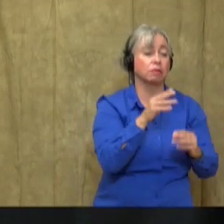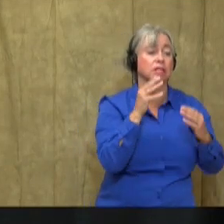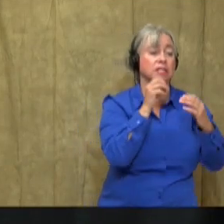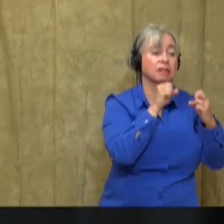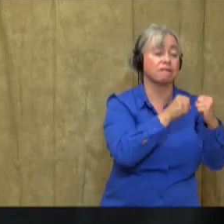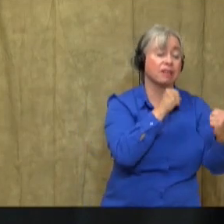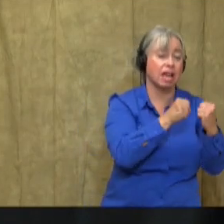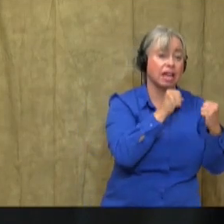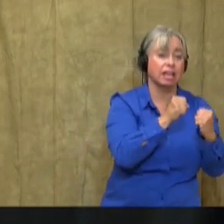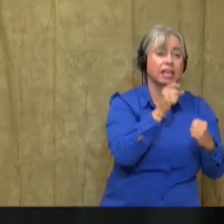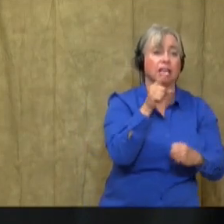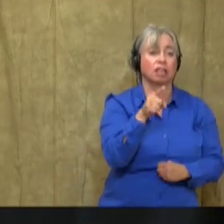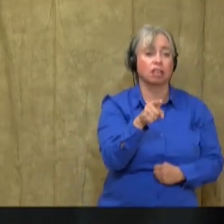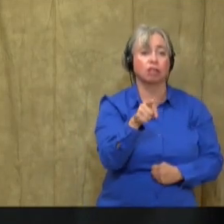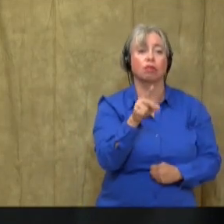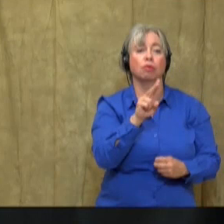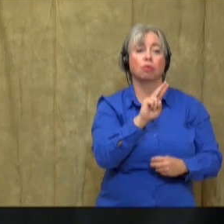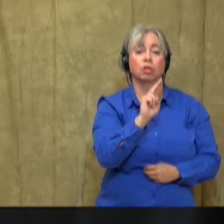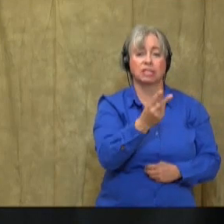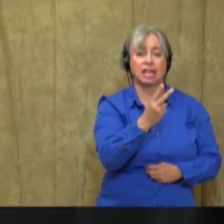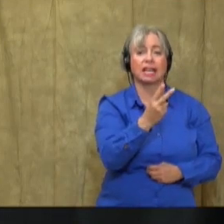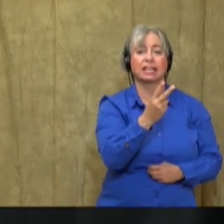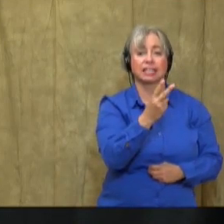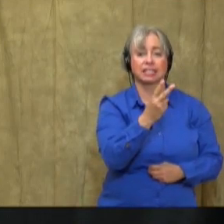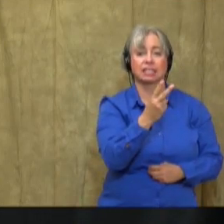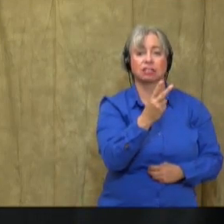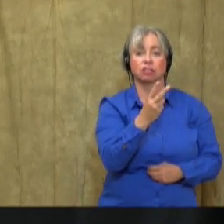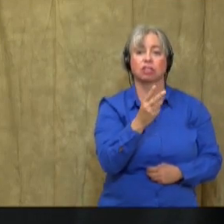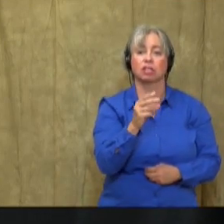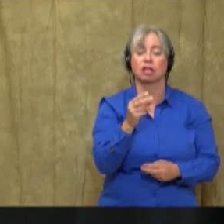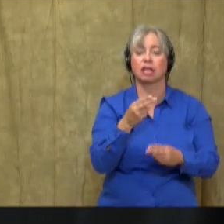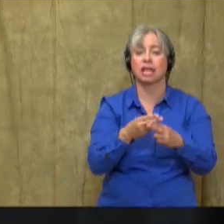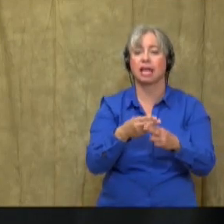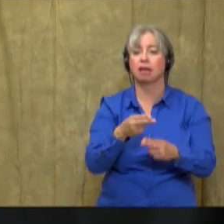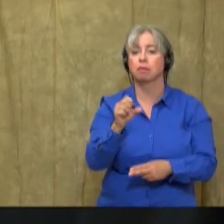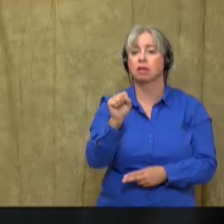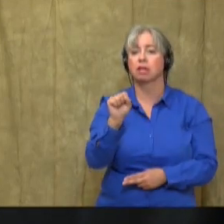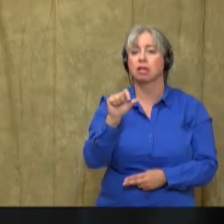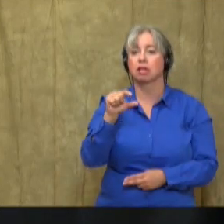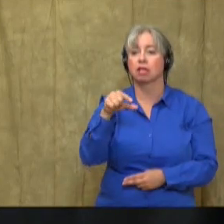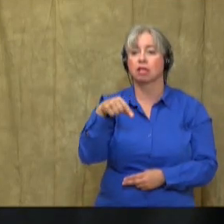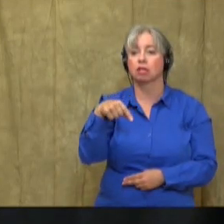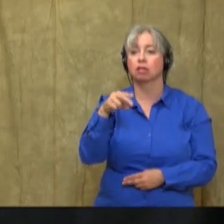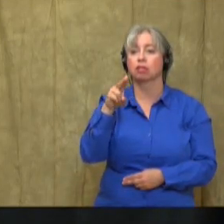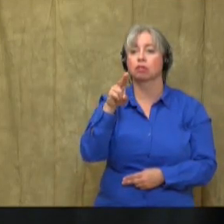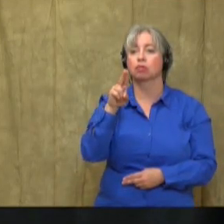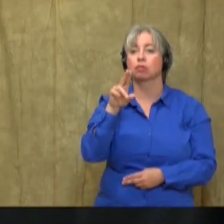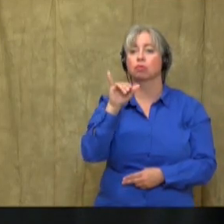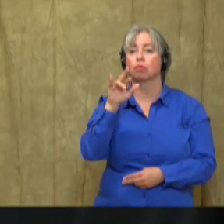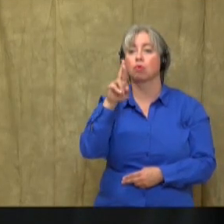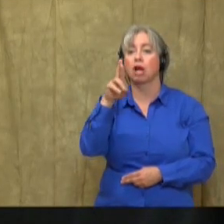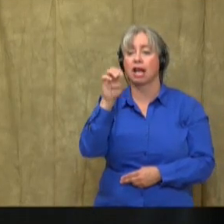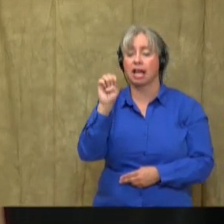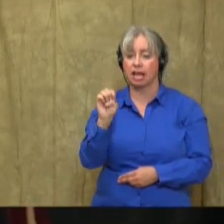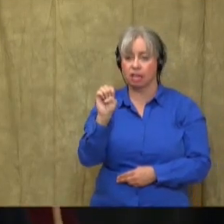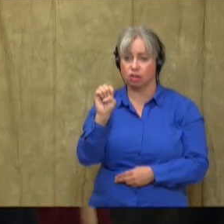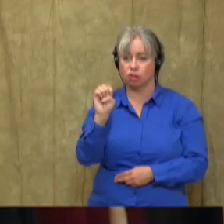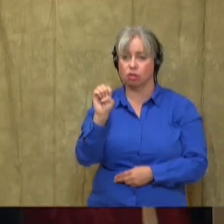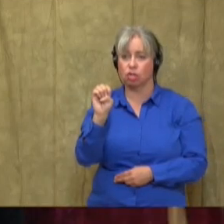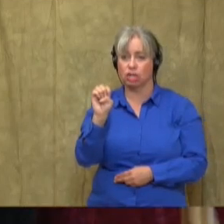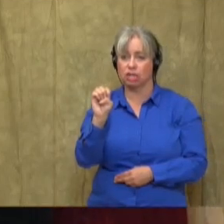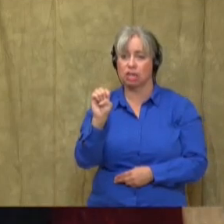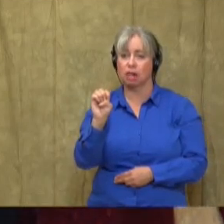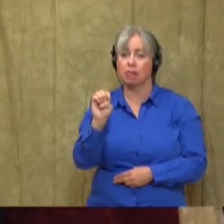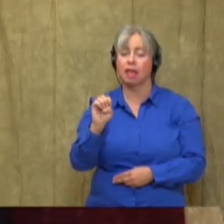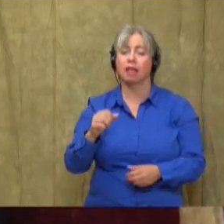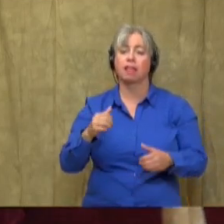make sure they had everything that they needed. So you were a squire to that knight. Squires also practiced wearing the